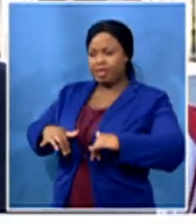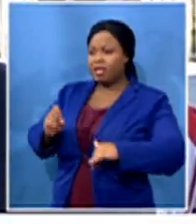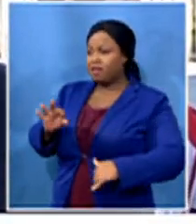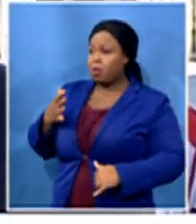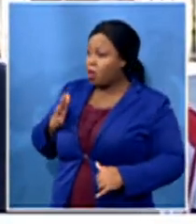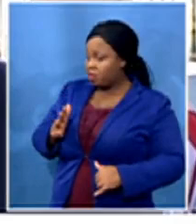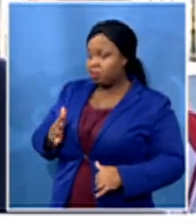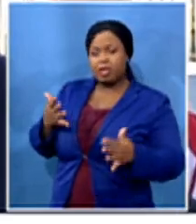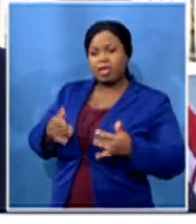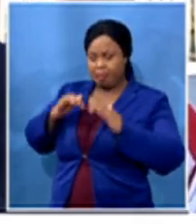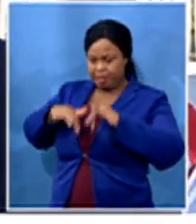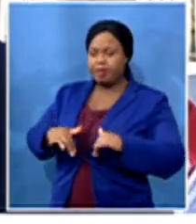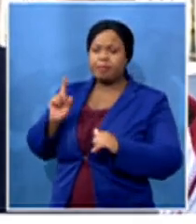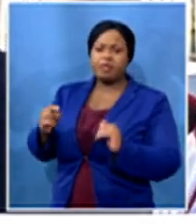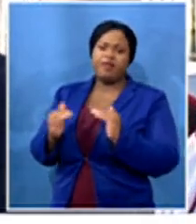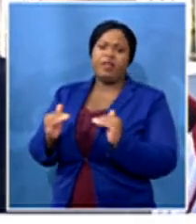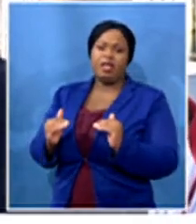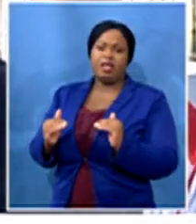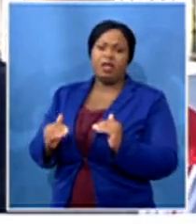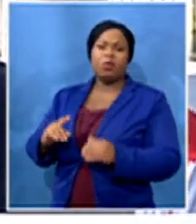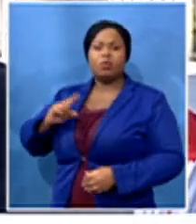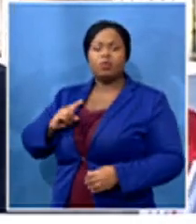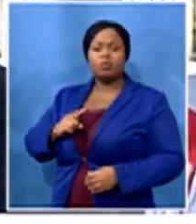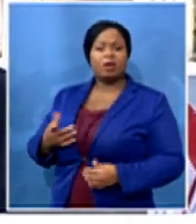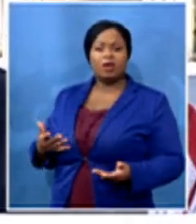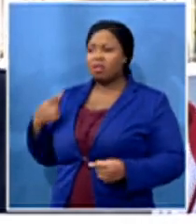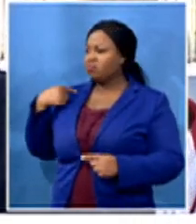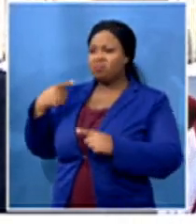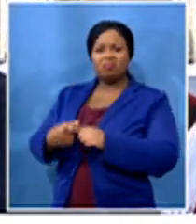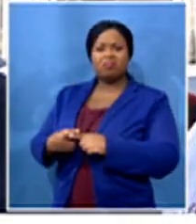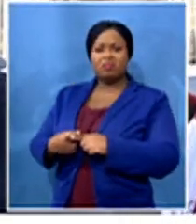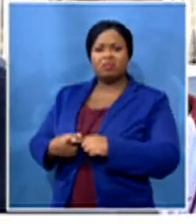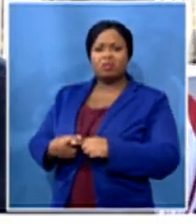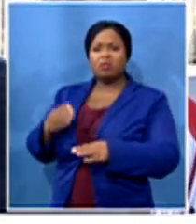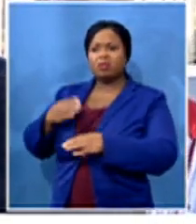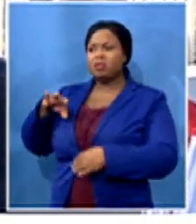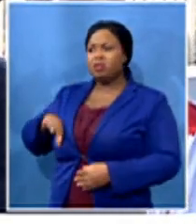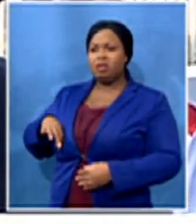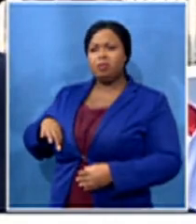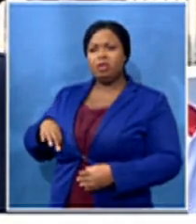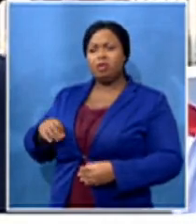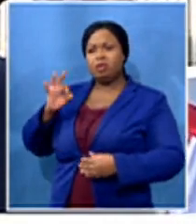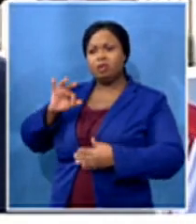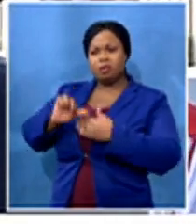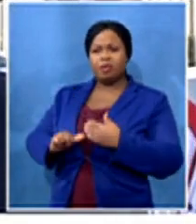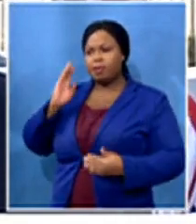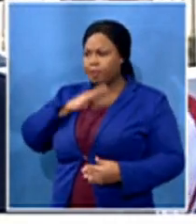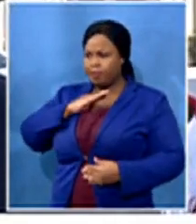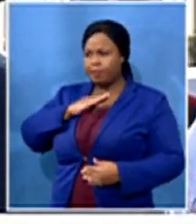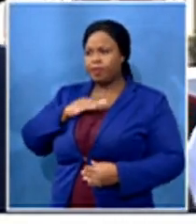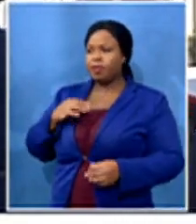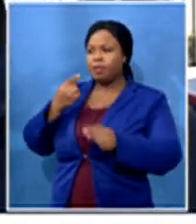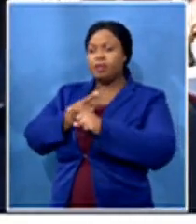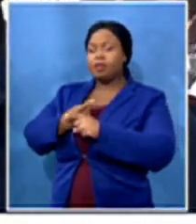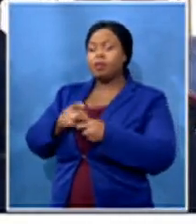it. It needs to be fair. I mean, who has ever worked or been without salary for 3 months? We need to be, if it's going to